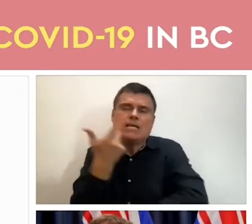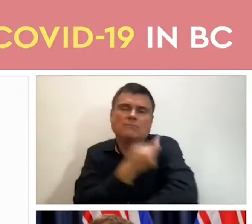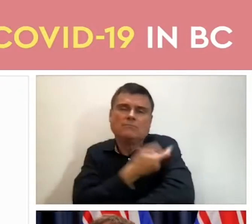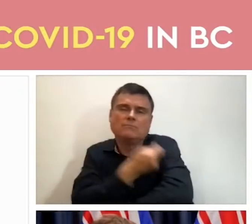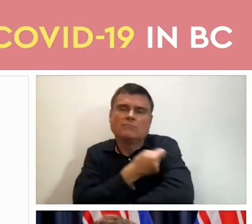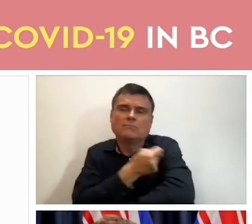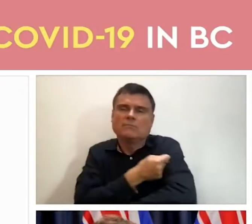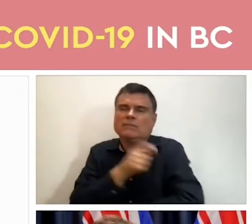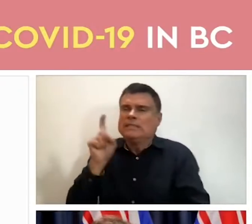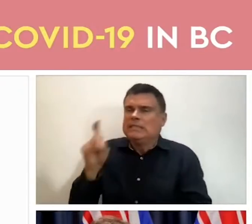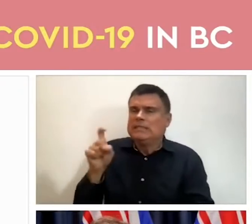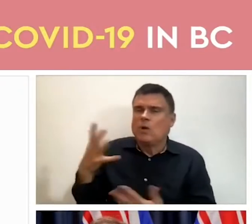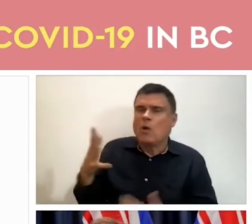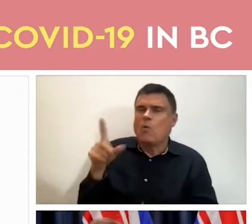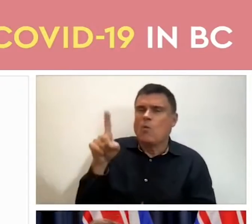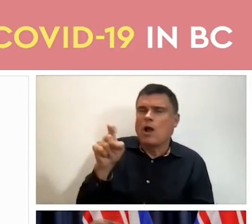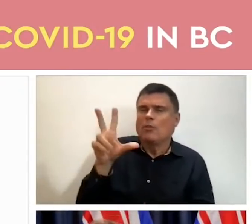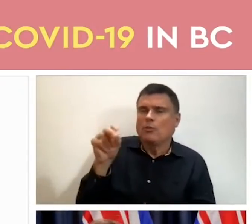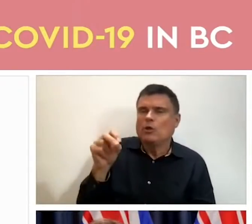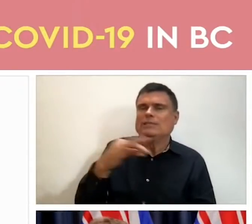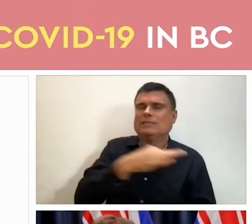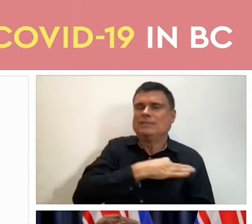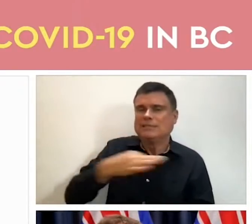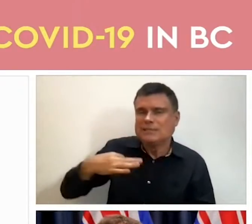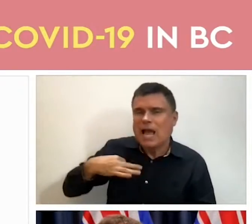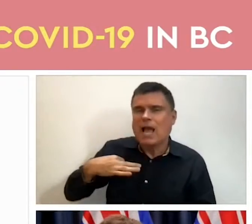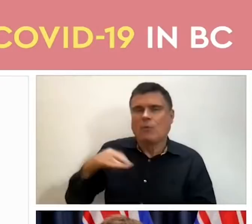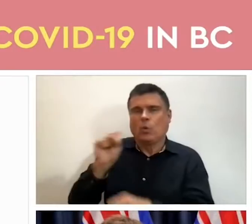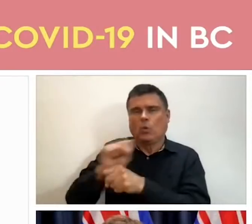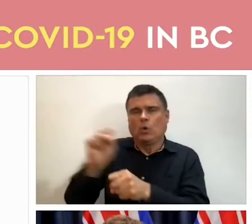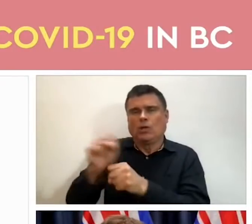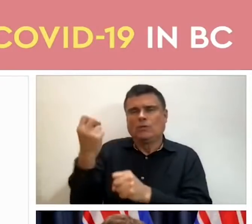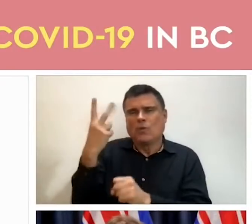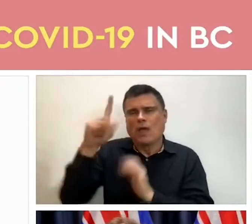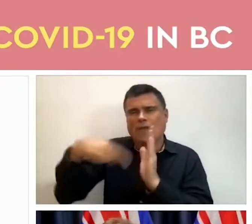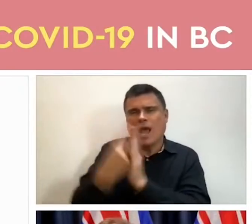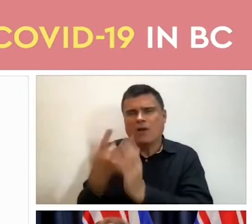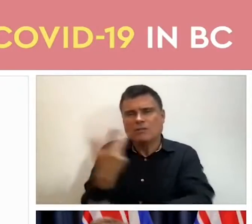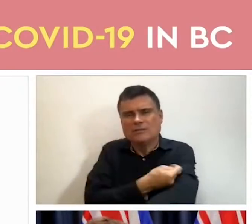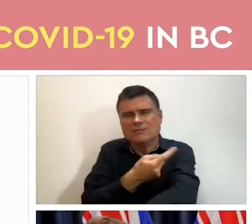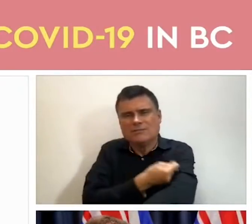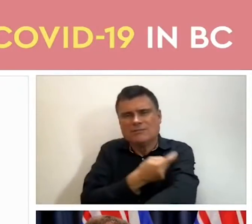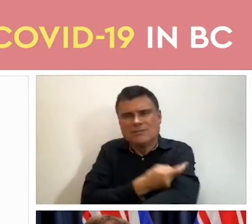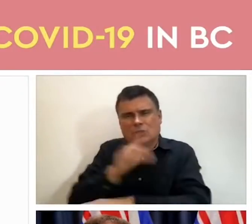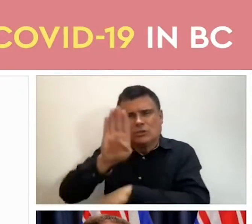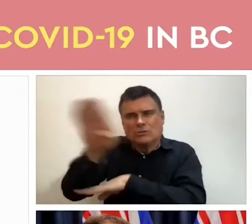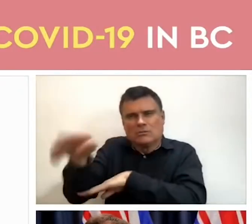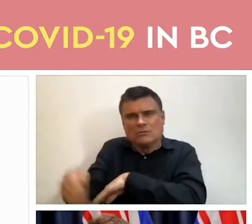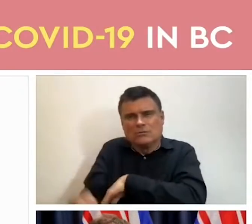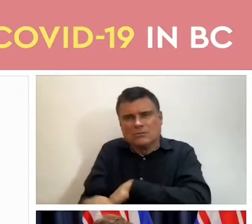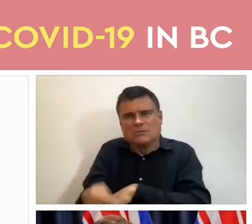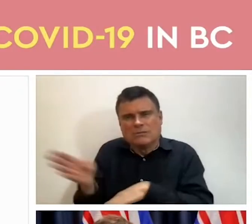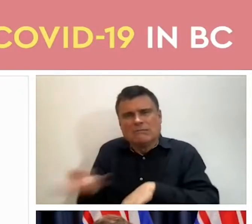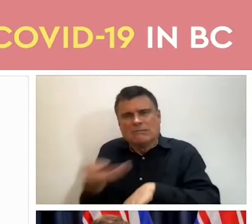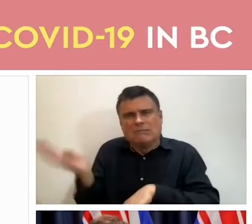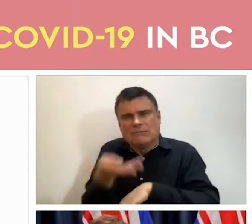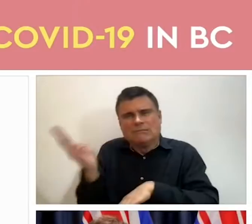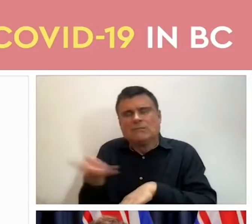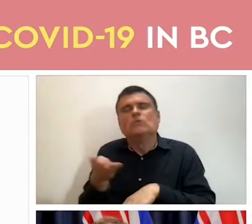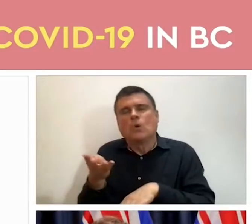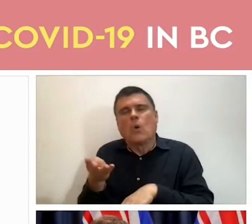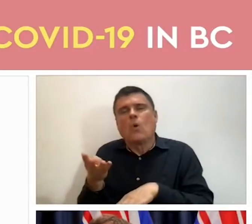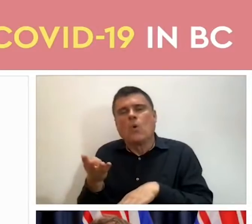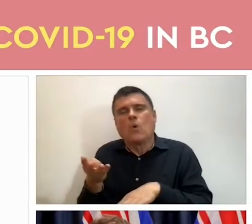about 100 non-clinical staff. And that work is happening right now. And